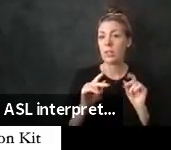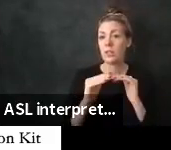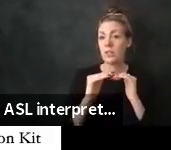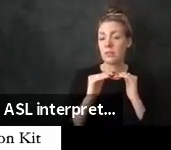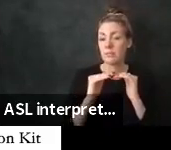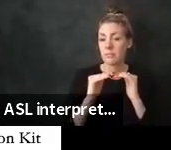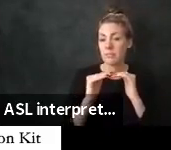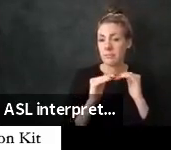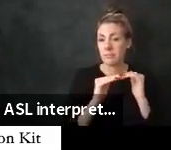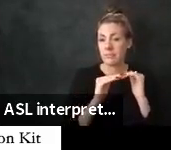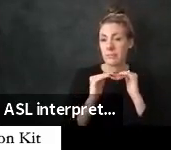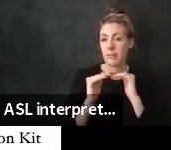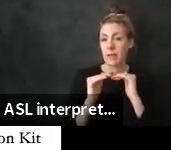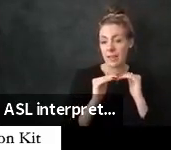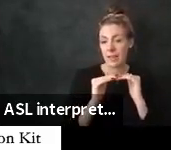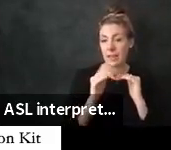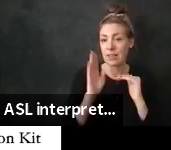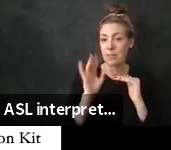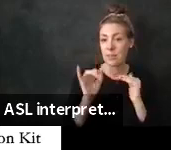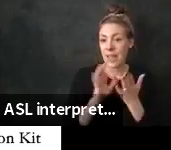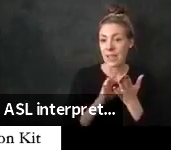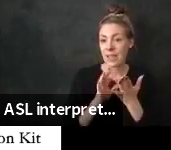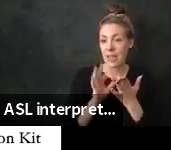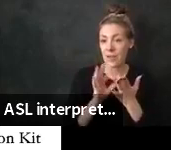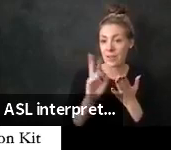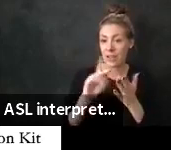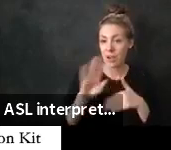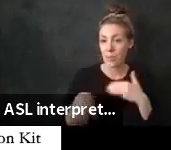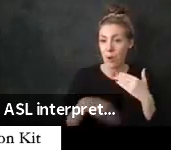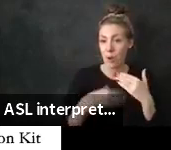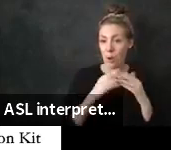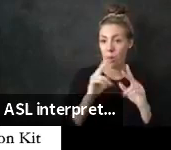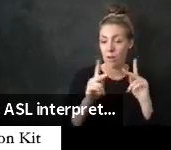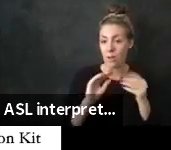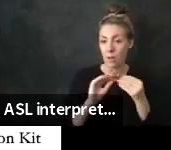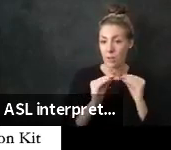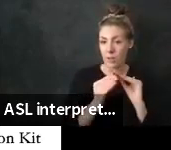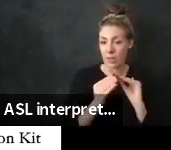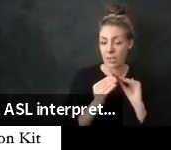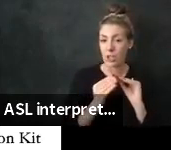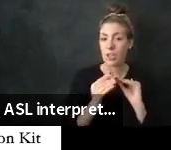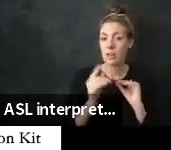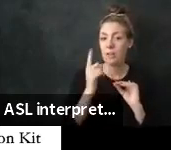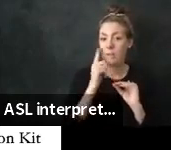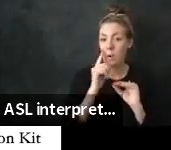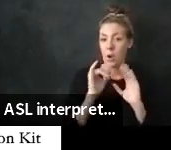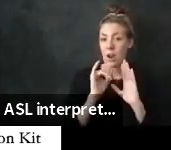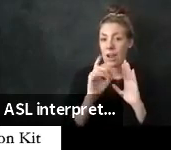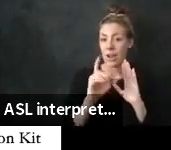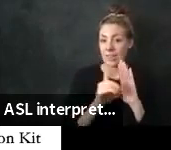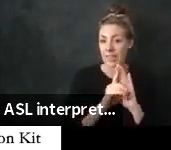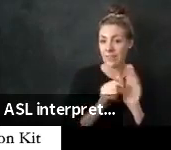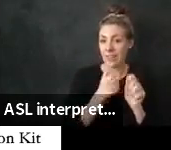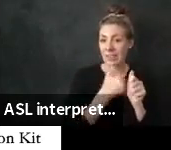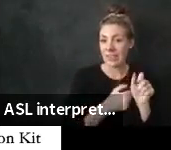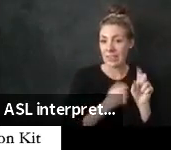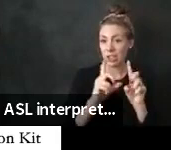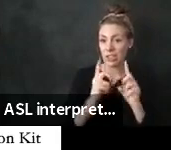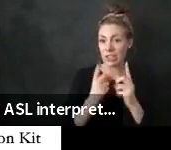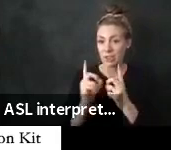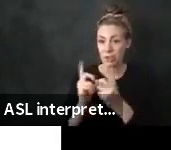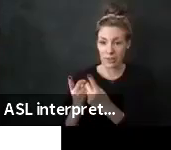by counting up all of the population counts that are identified in each of the districts.